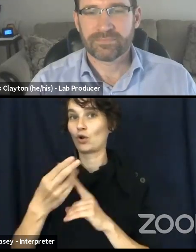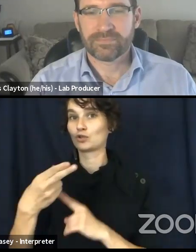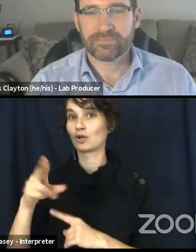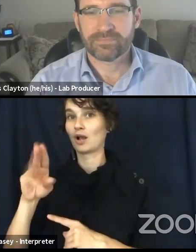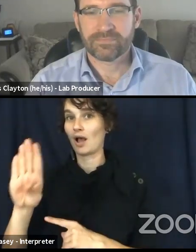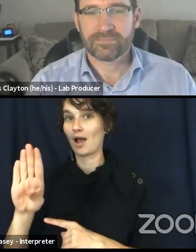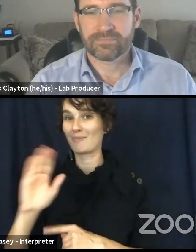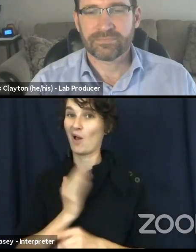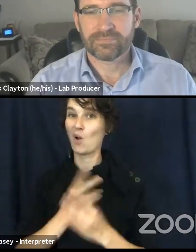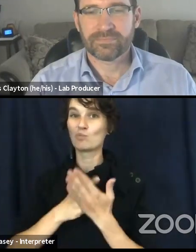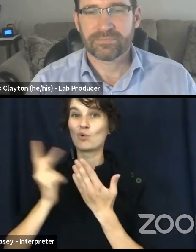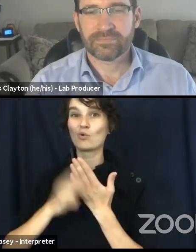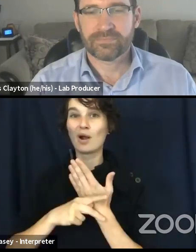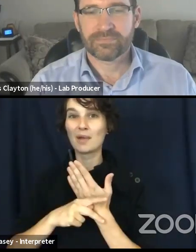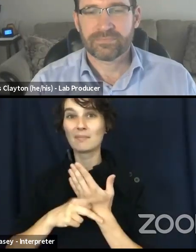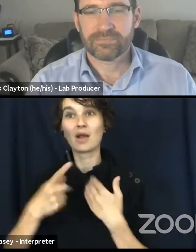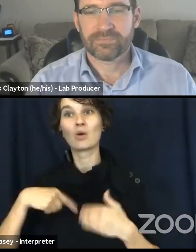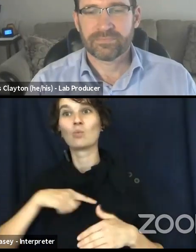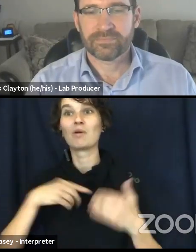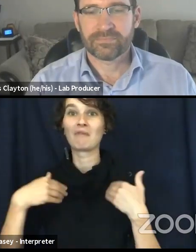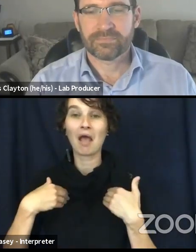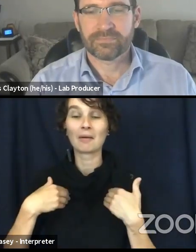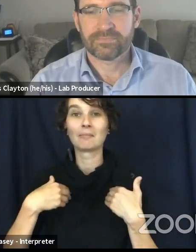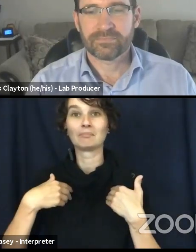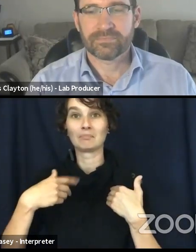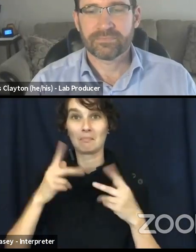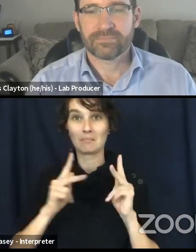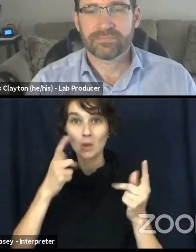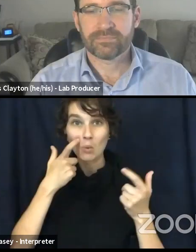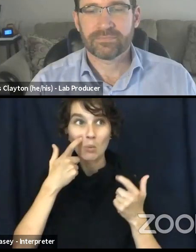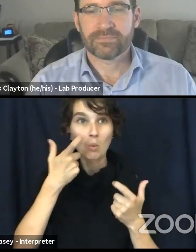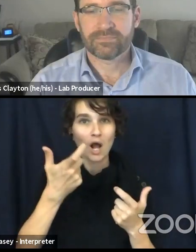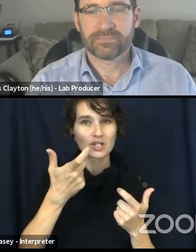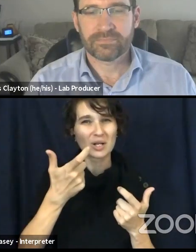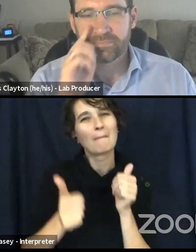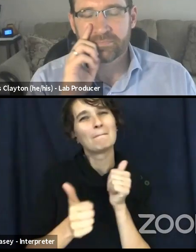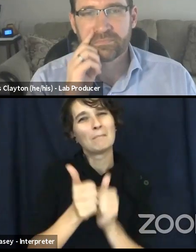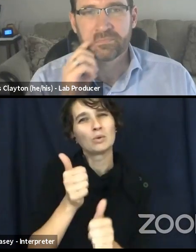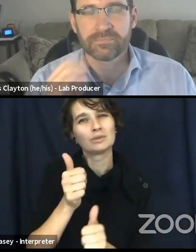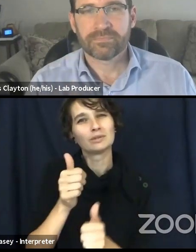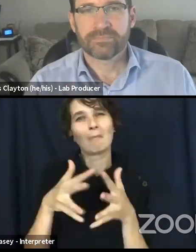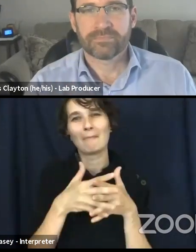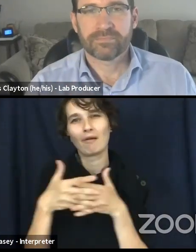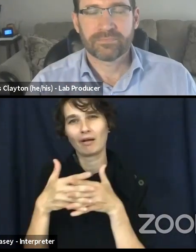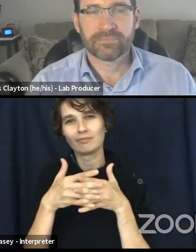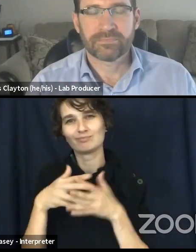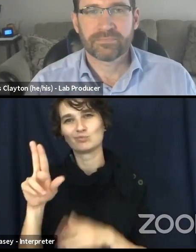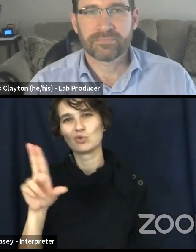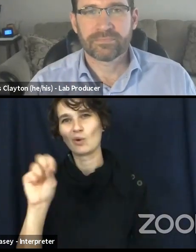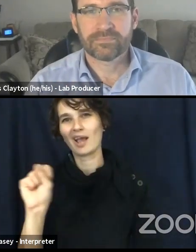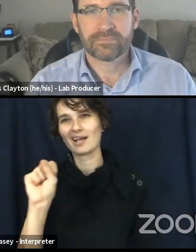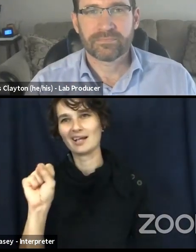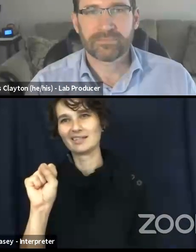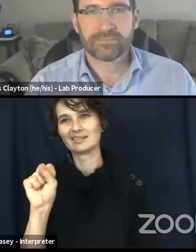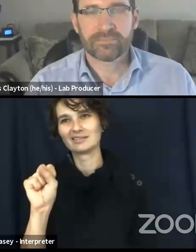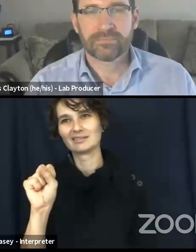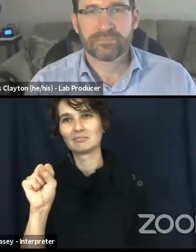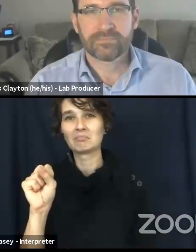We've had viewers in like the majority of US states, which at any given shows, I think we would have